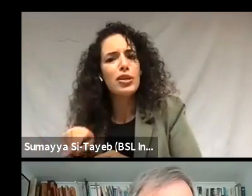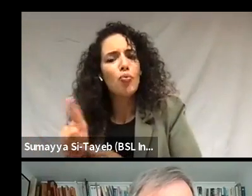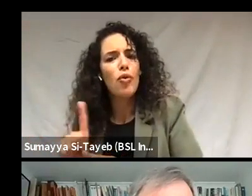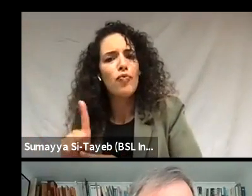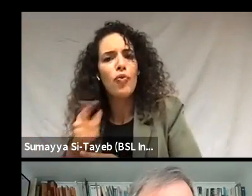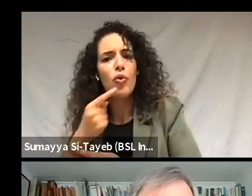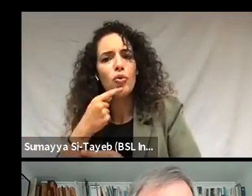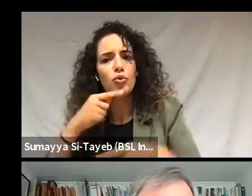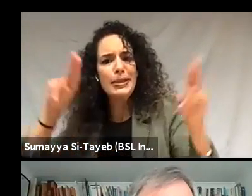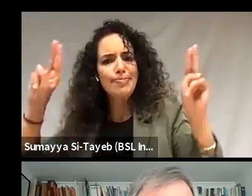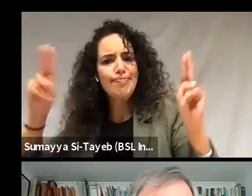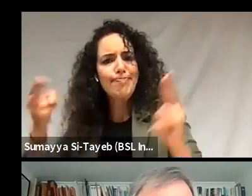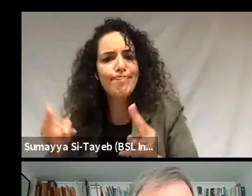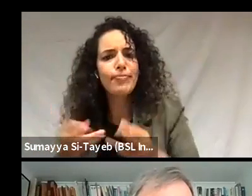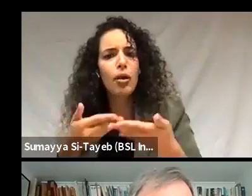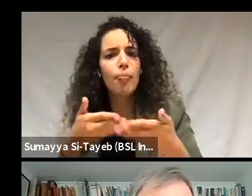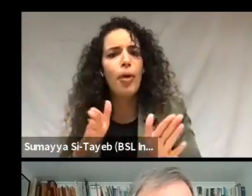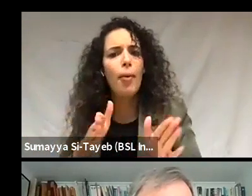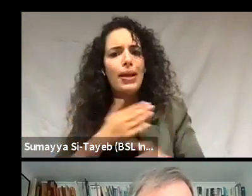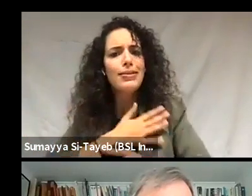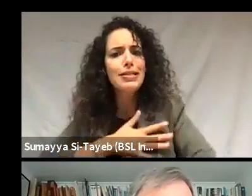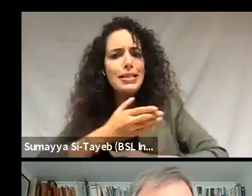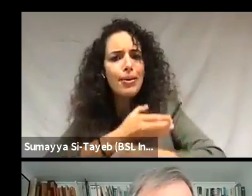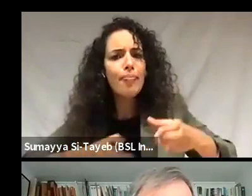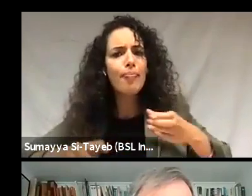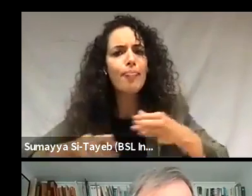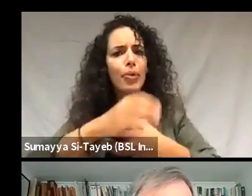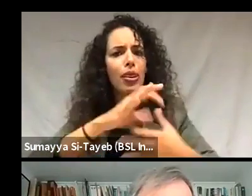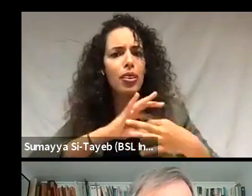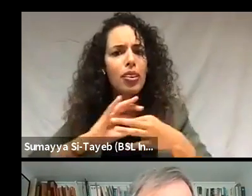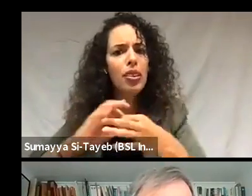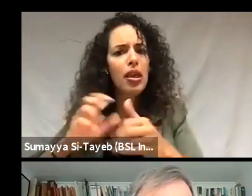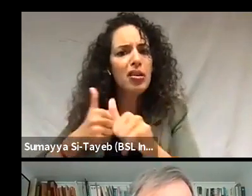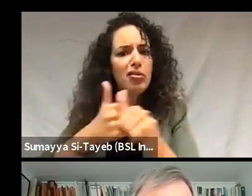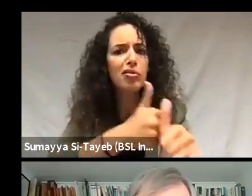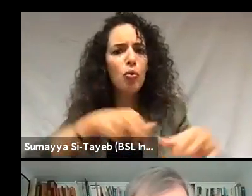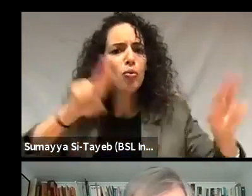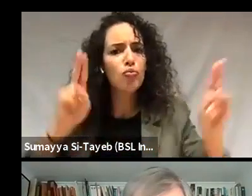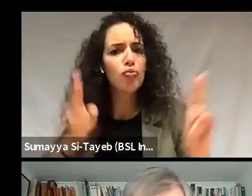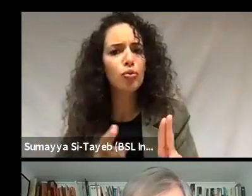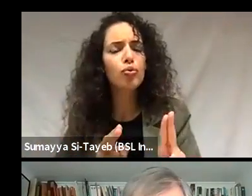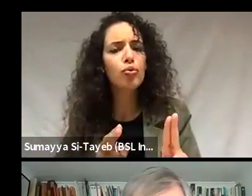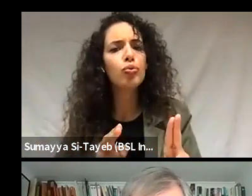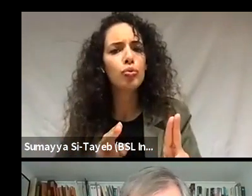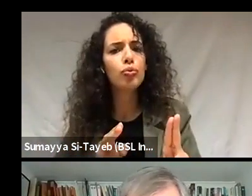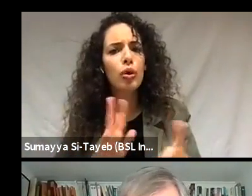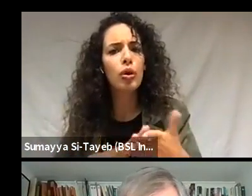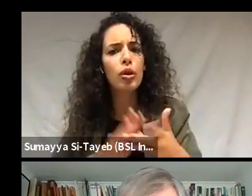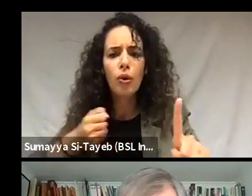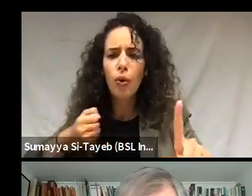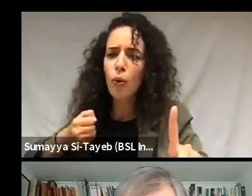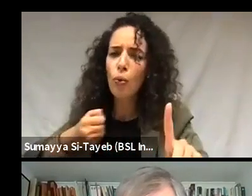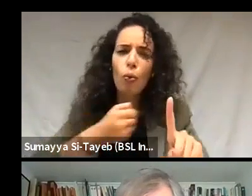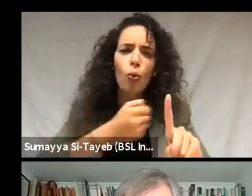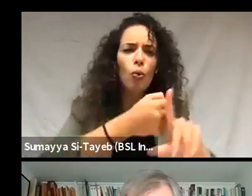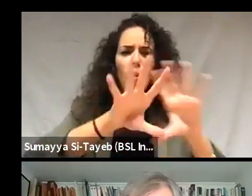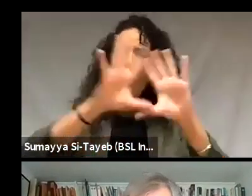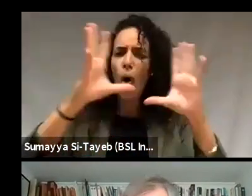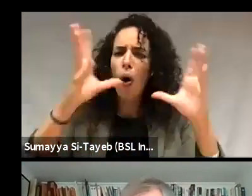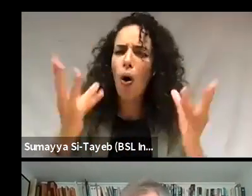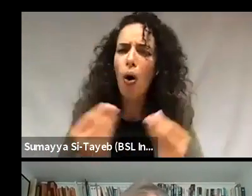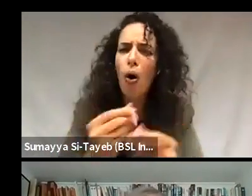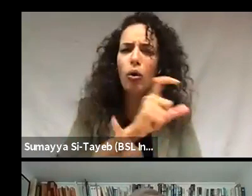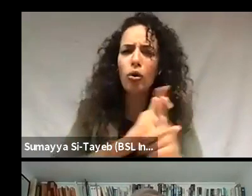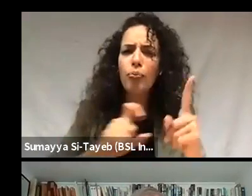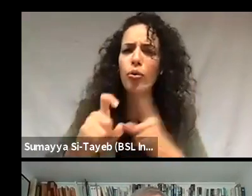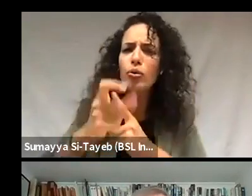solidarity with our community and with our mosque. And this affect the whole of the community. It is like tarnishing